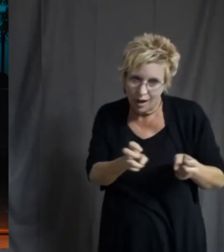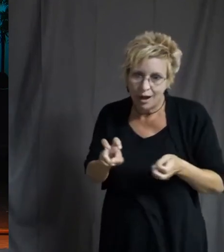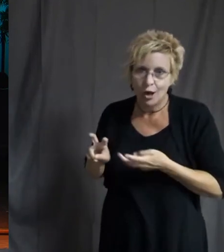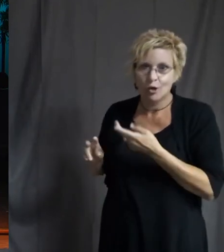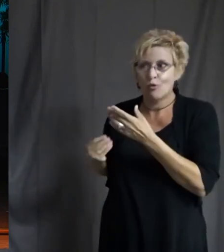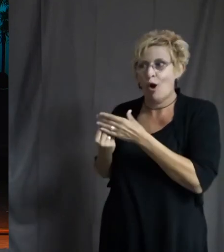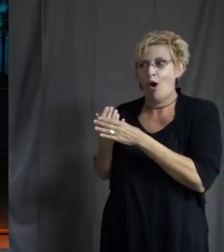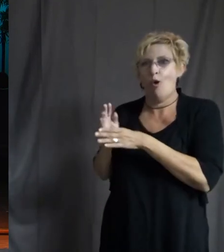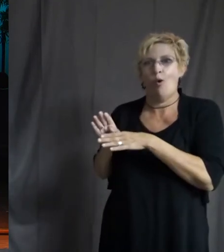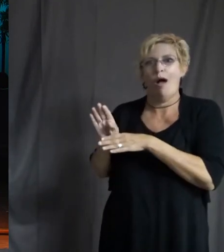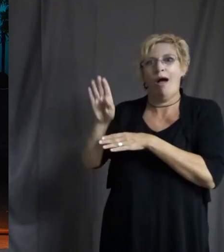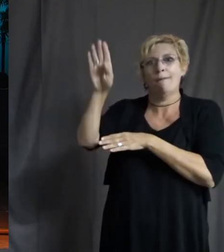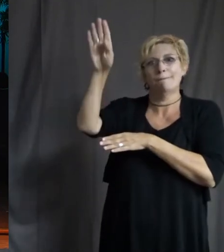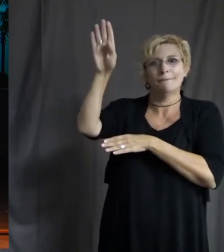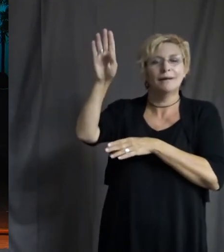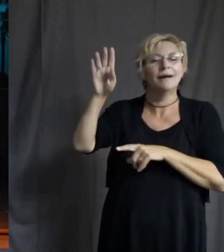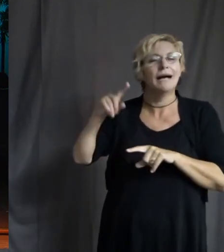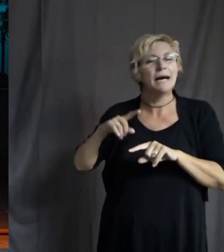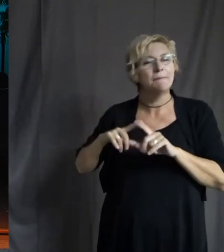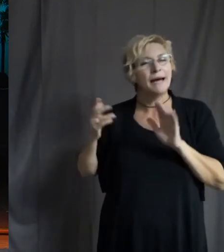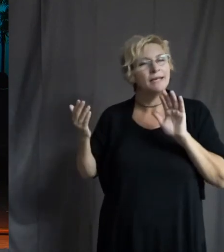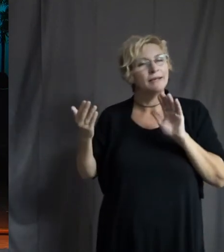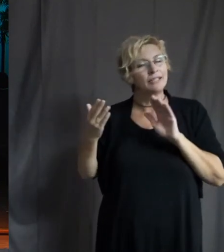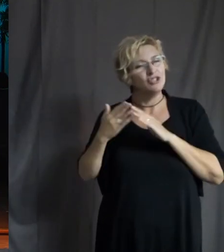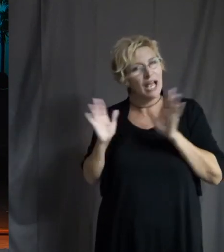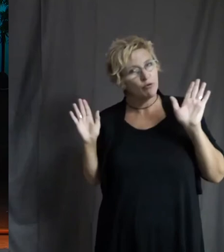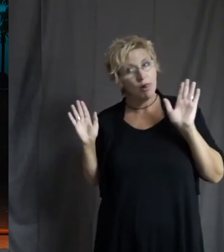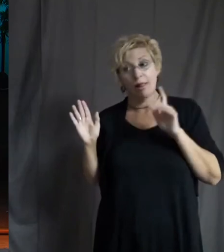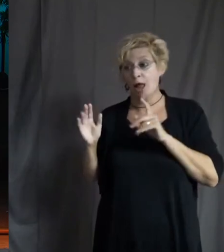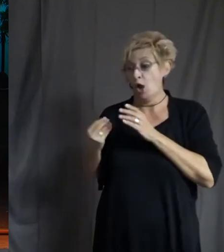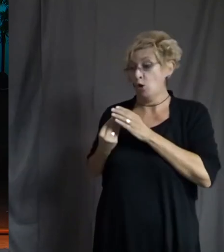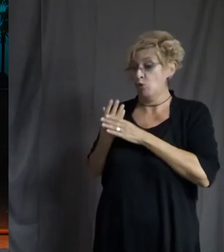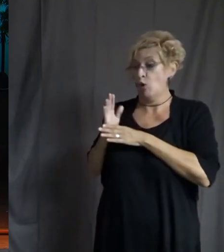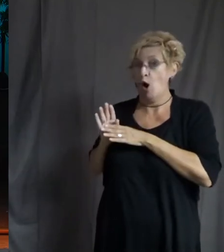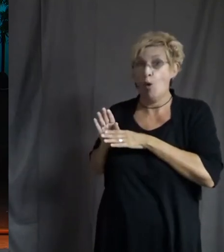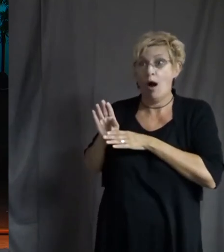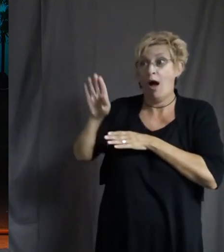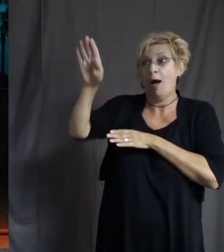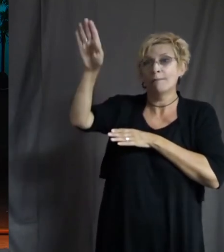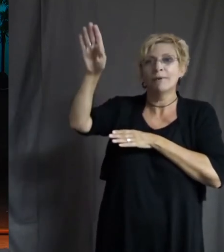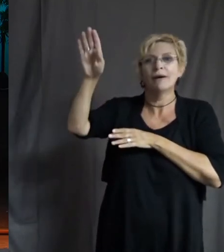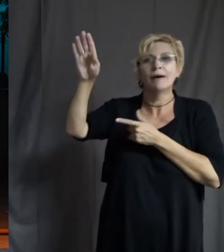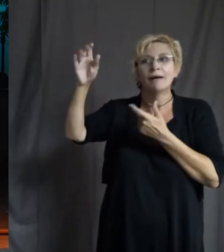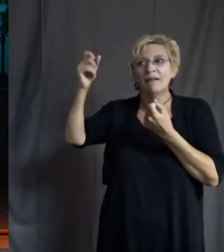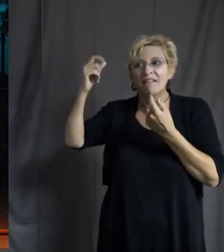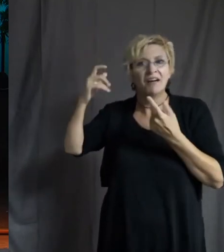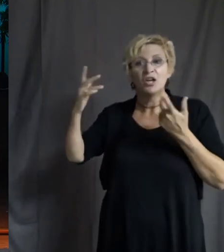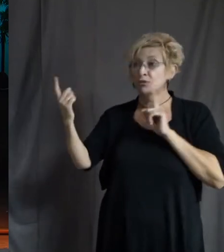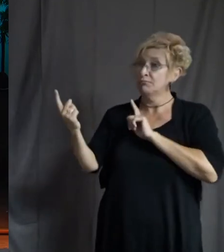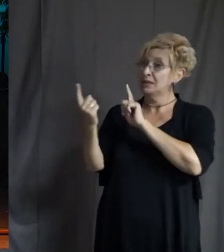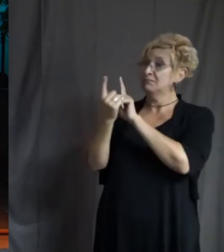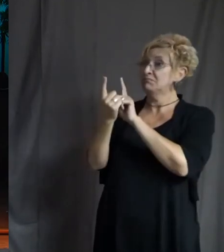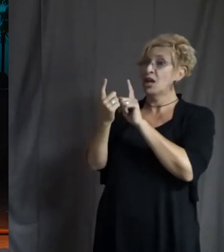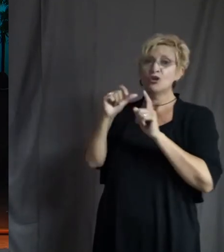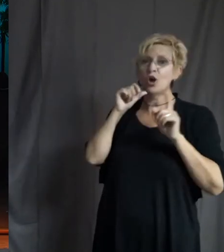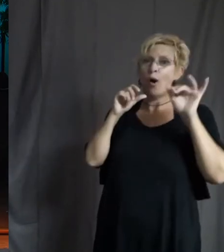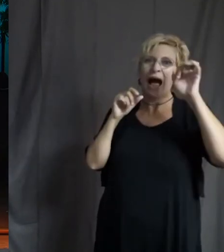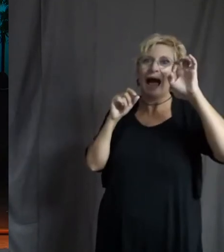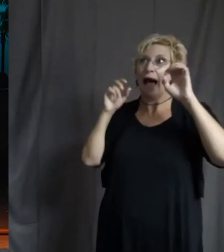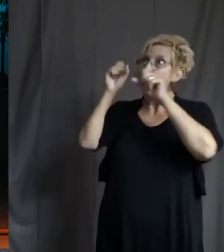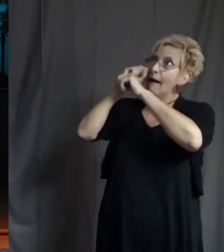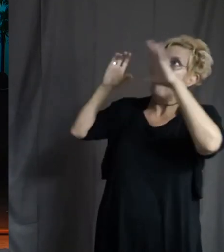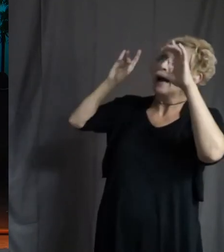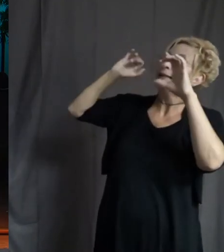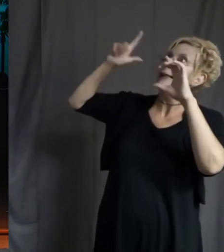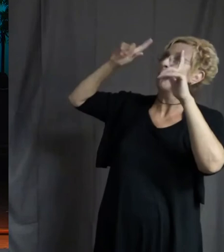relationships are saved by this type of love where you start to grow up. But in general, the grow-up relationship happens when you meet someone